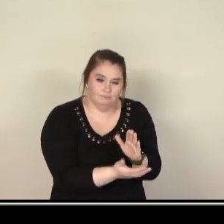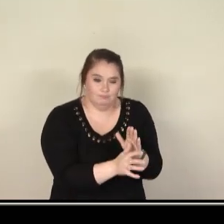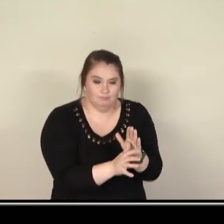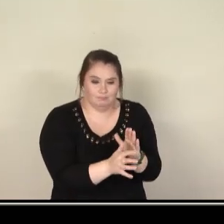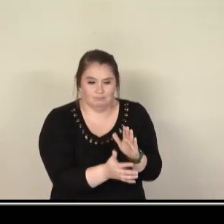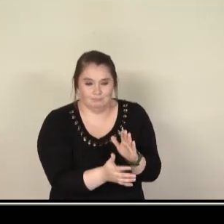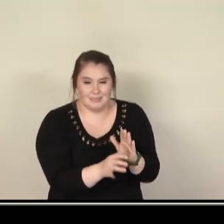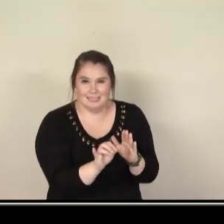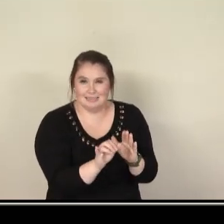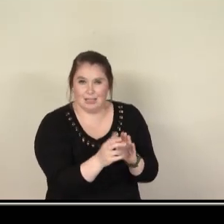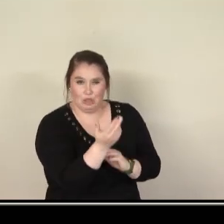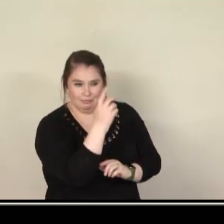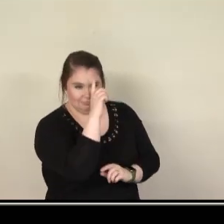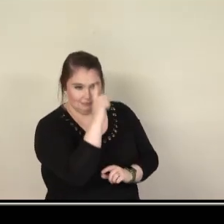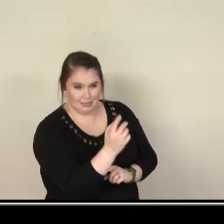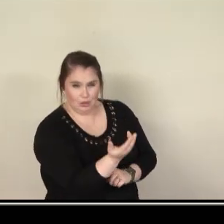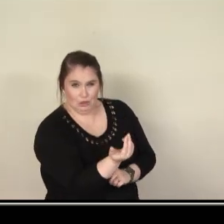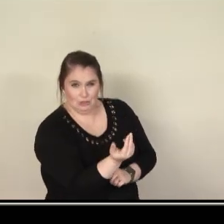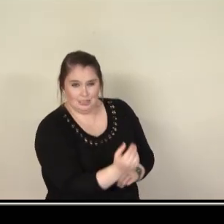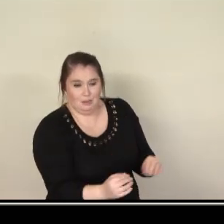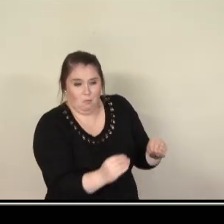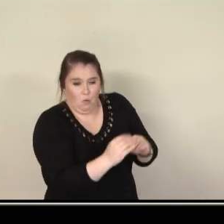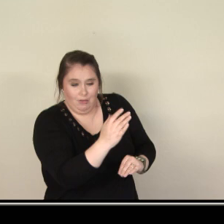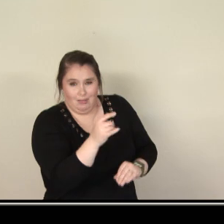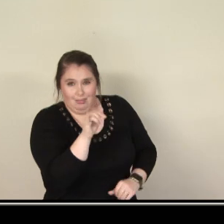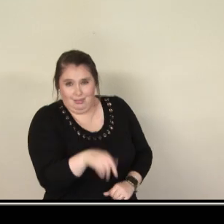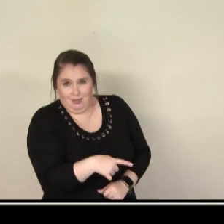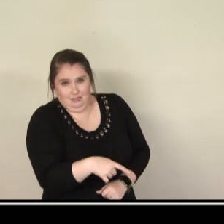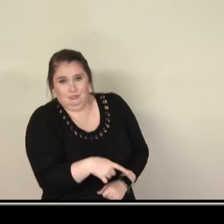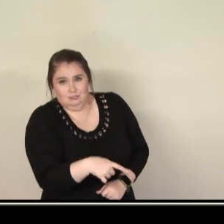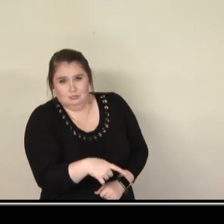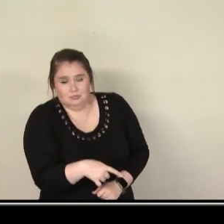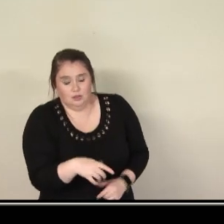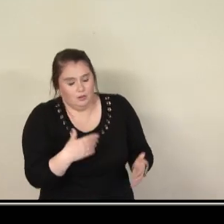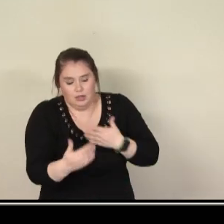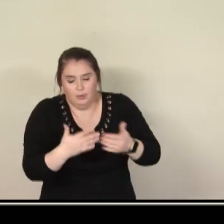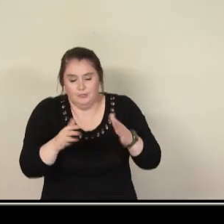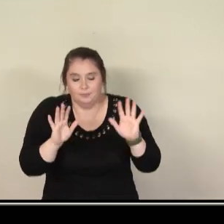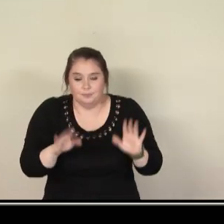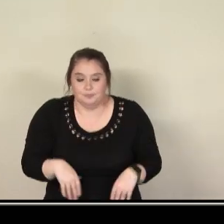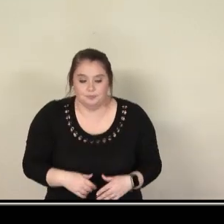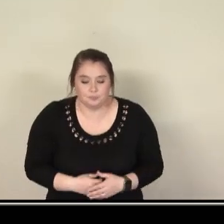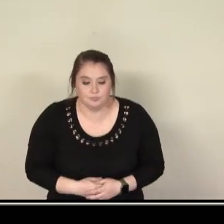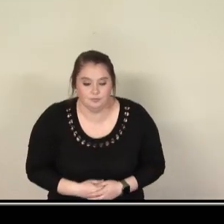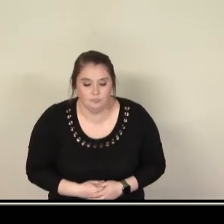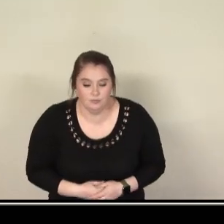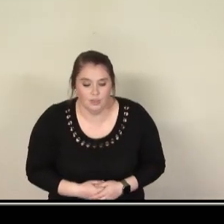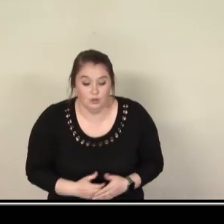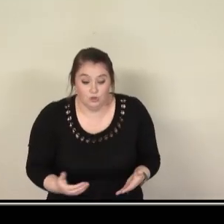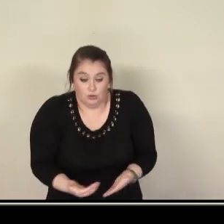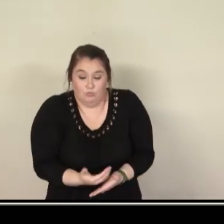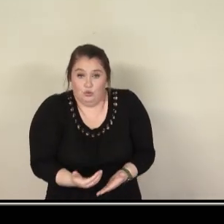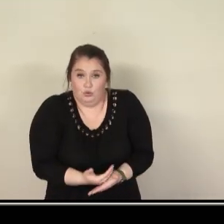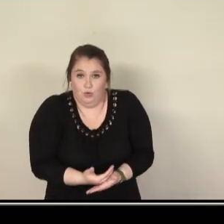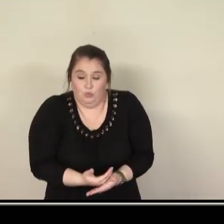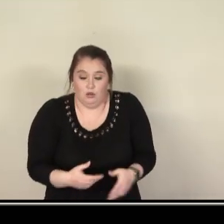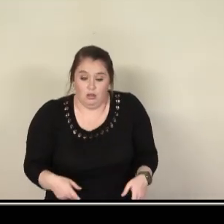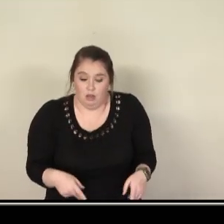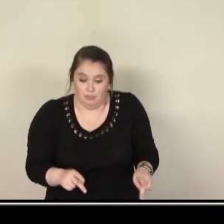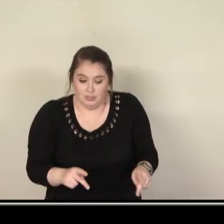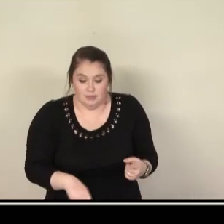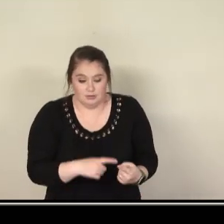like 13 cents more than this $1.54. Anyway, so then there's some new allotments,